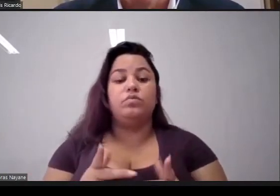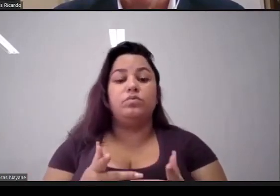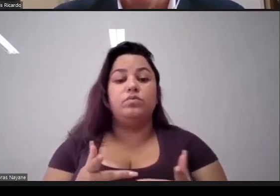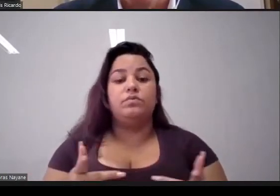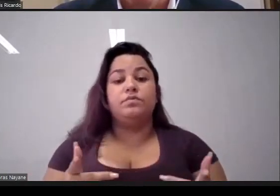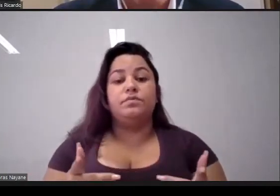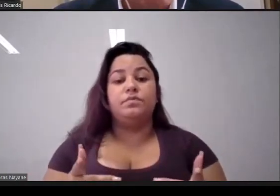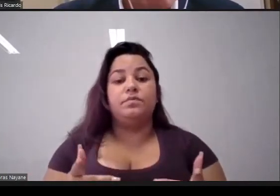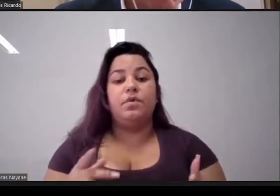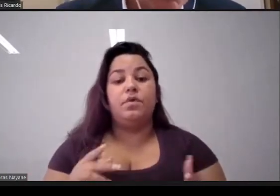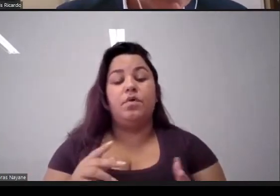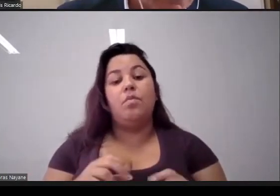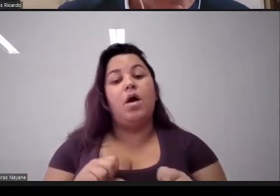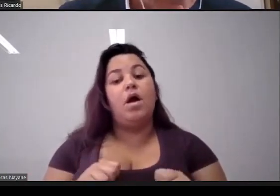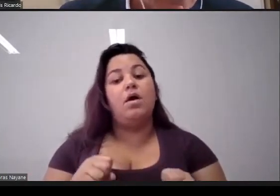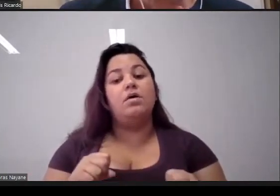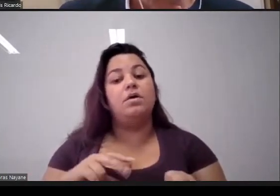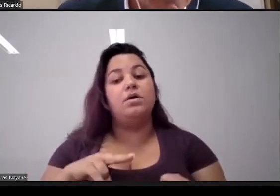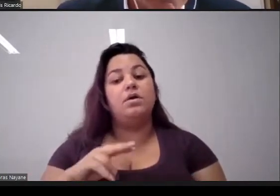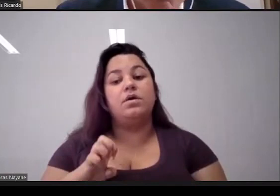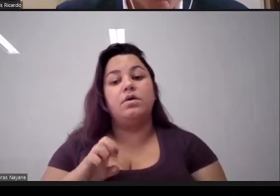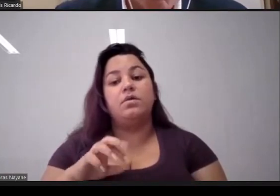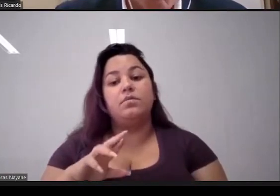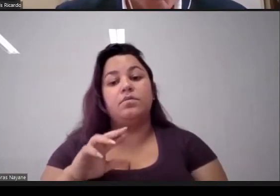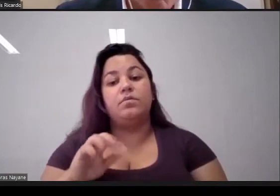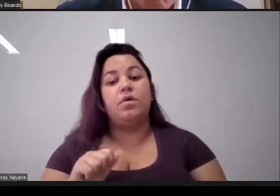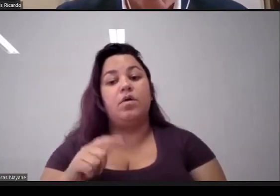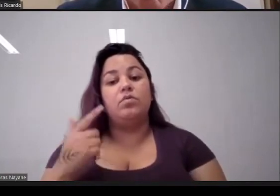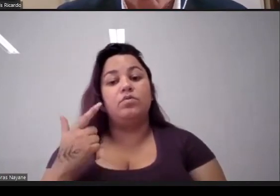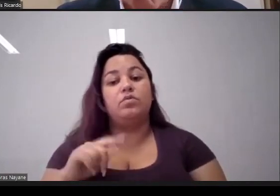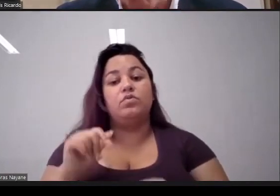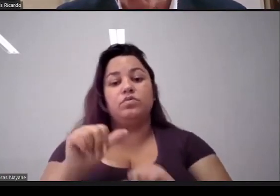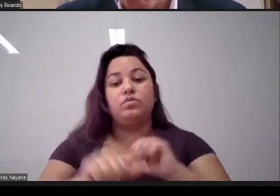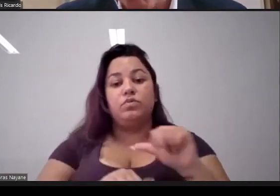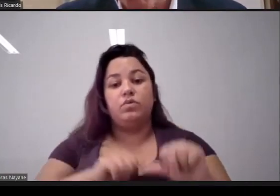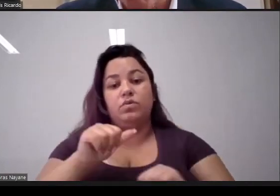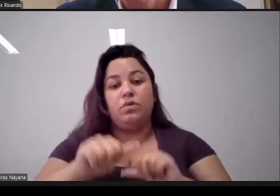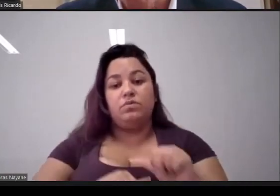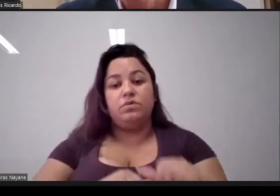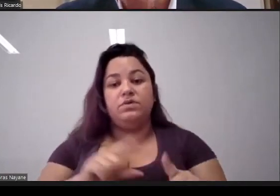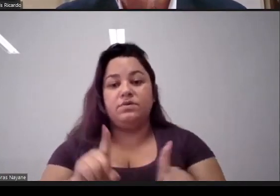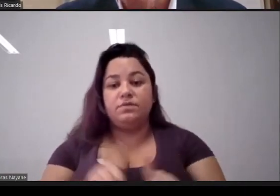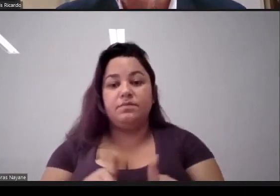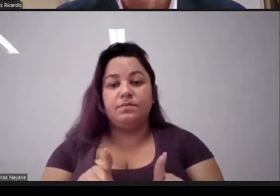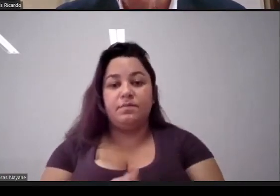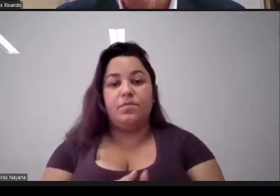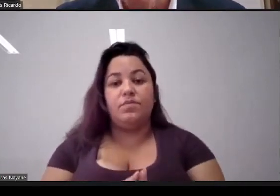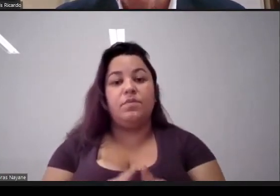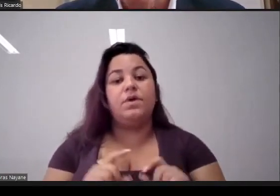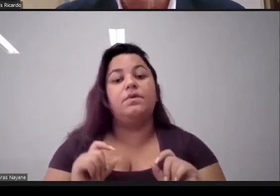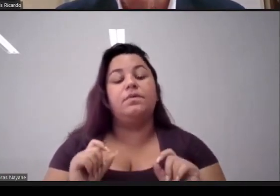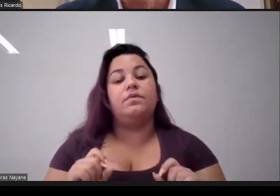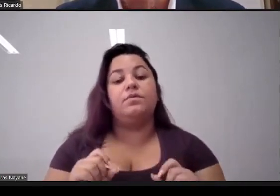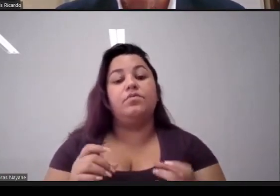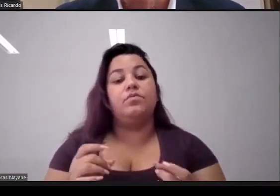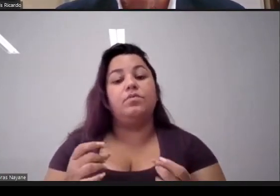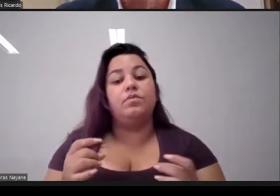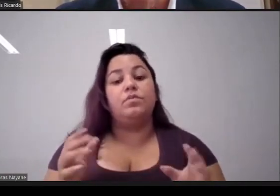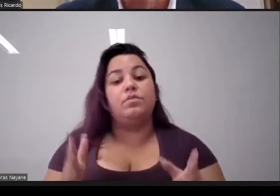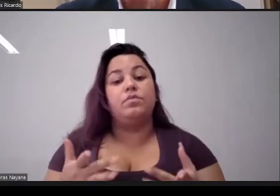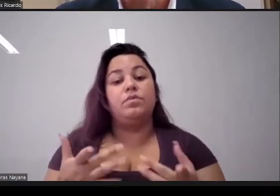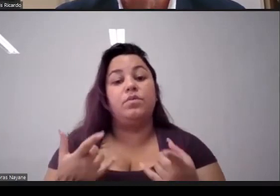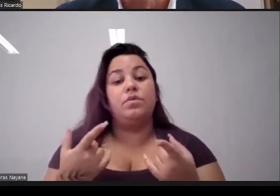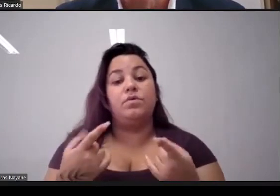of tax collection. And in this change of one taxation regimen to the